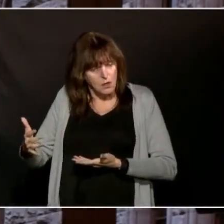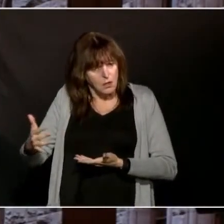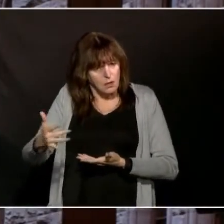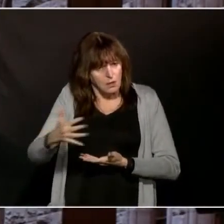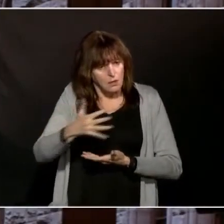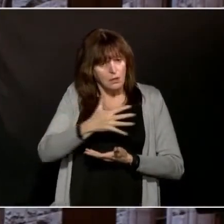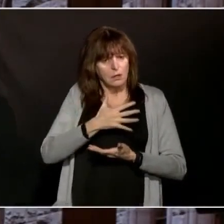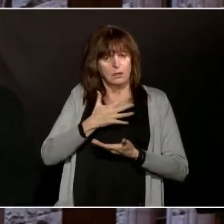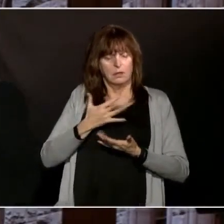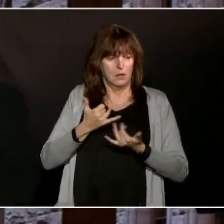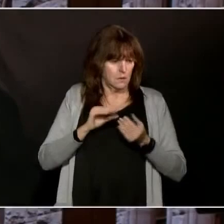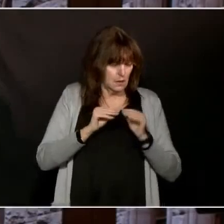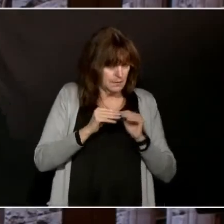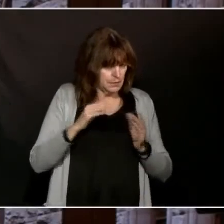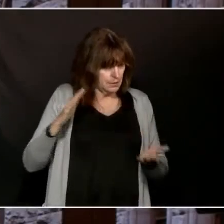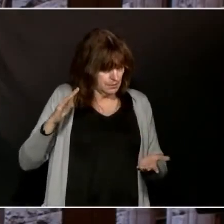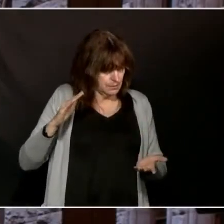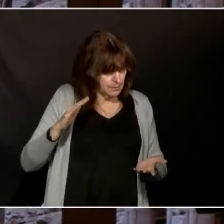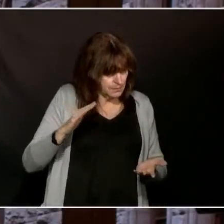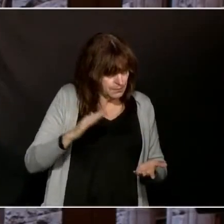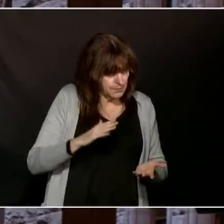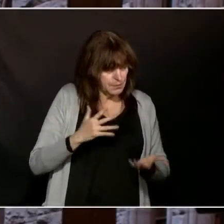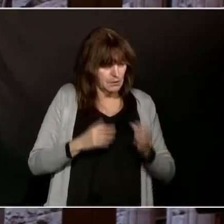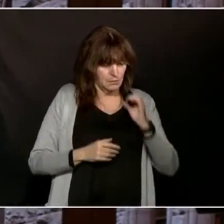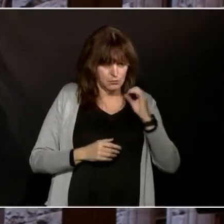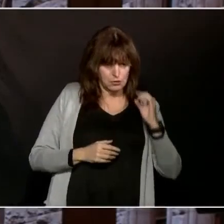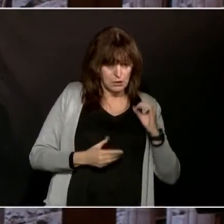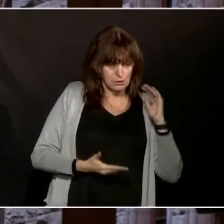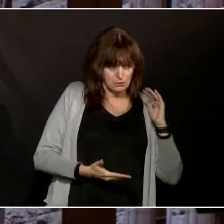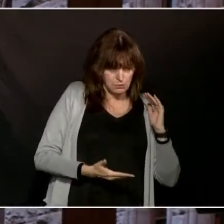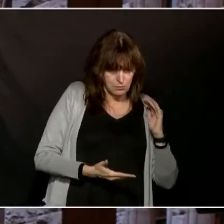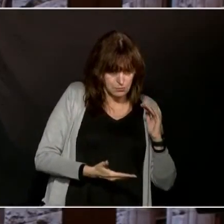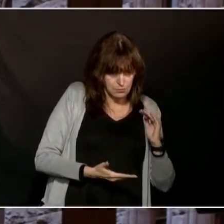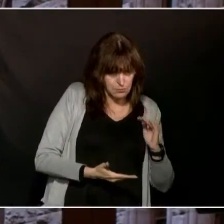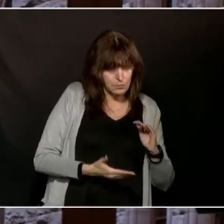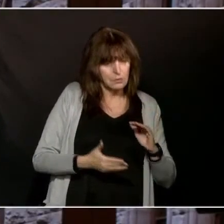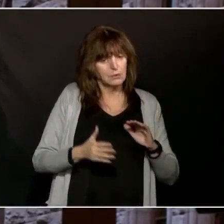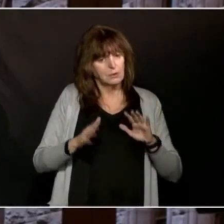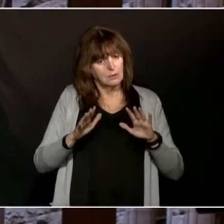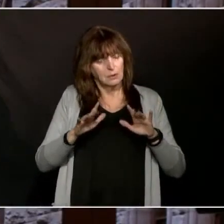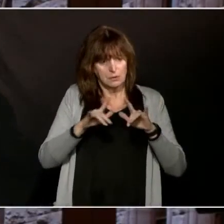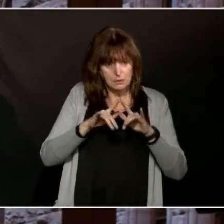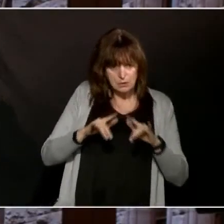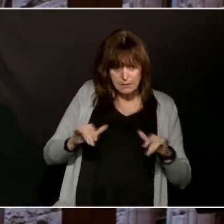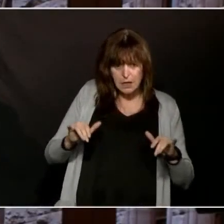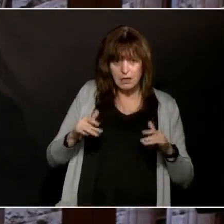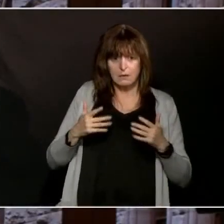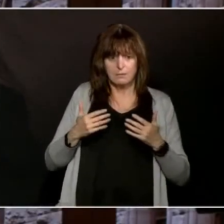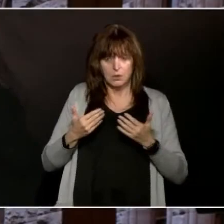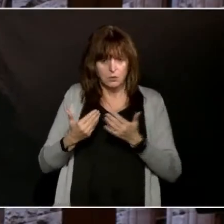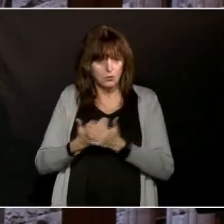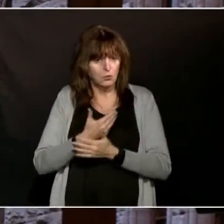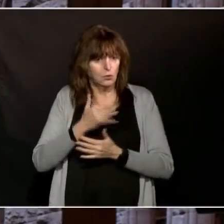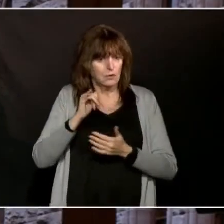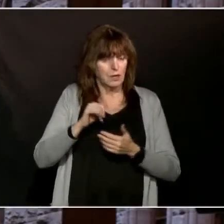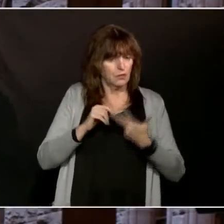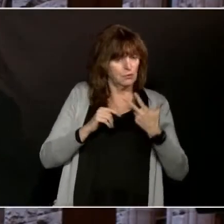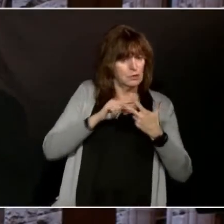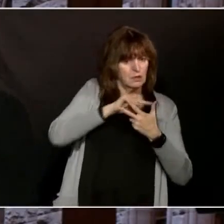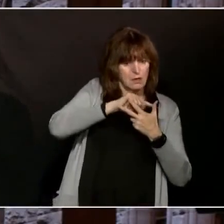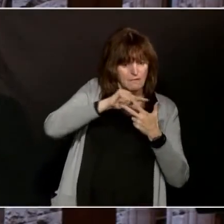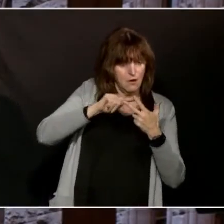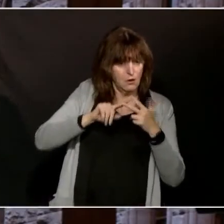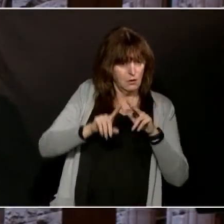time, the mutations, the variants coming up, we're in a very, as Dr. Brown said last week, a precarious